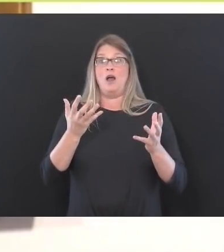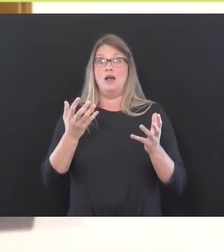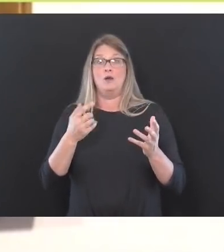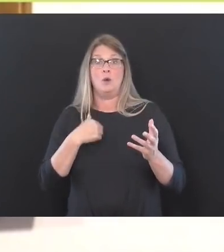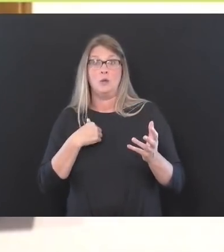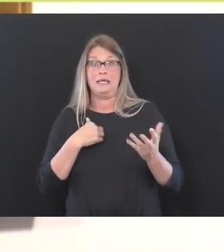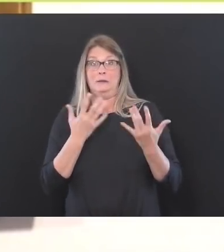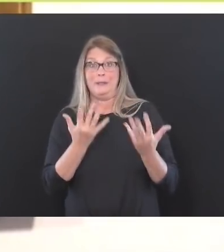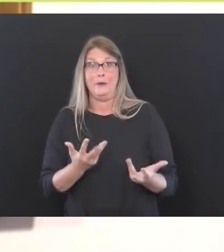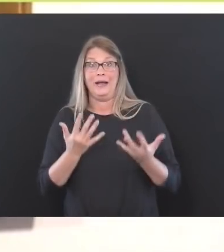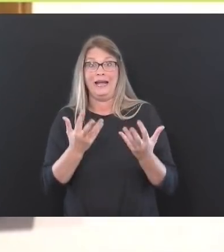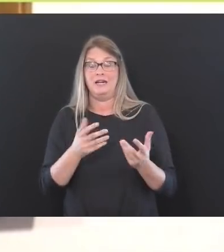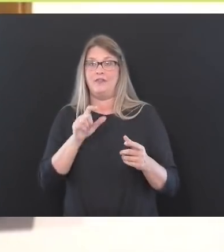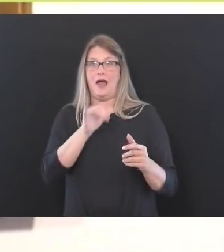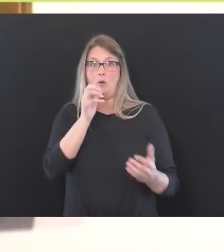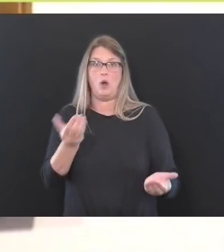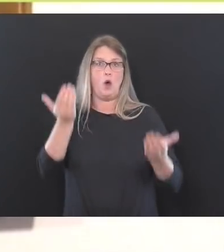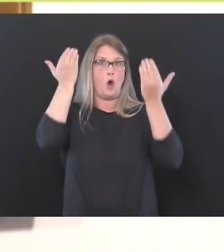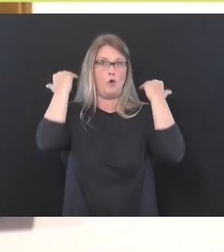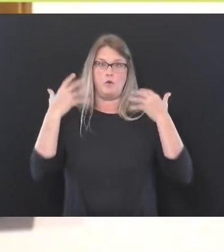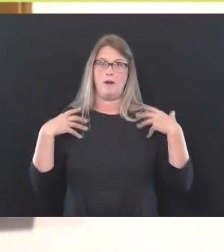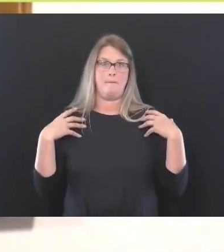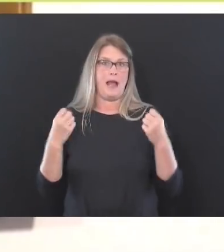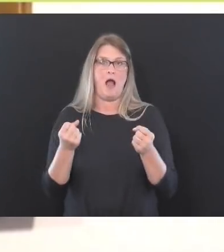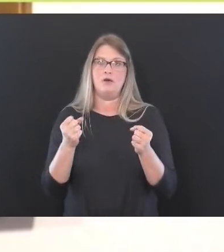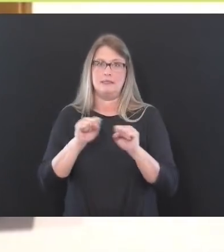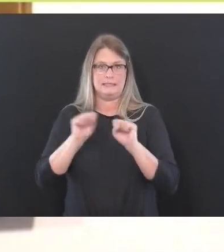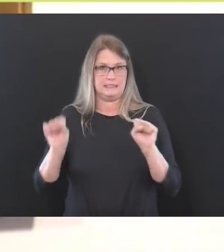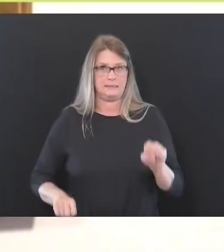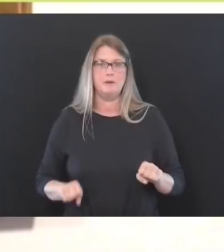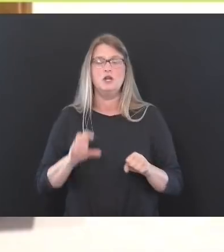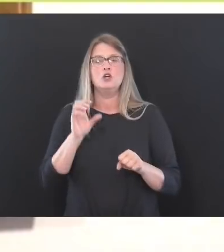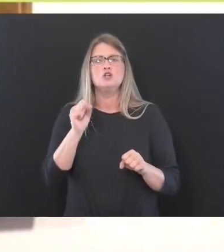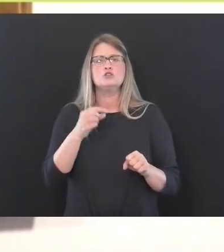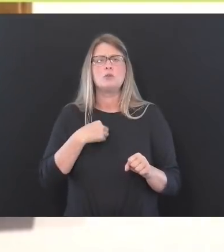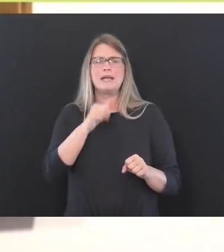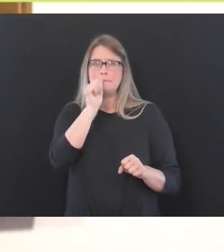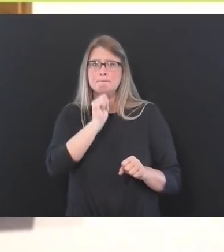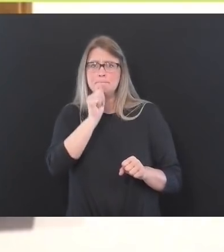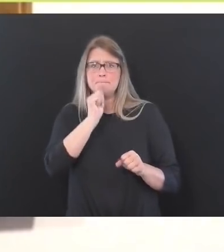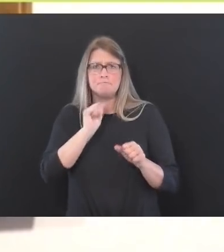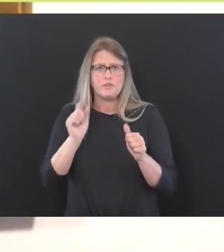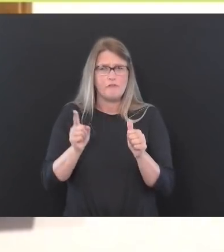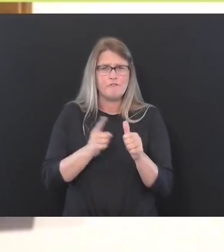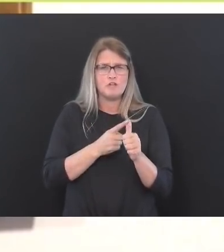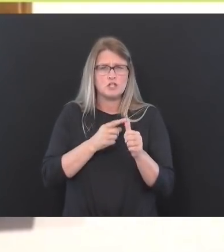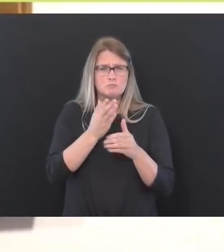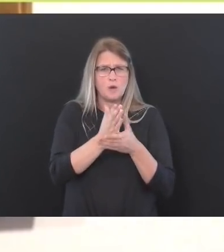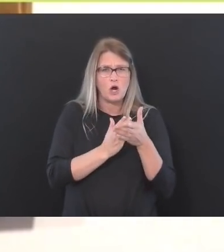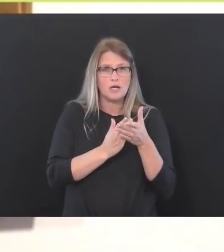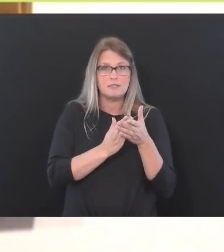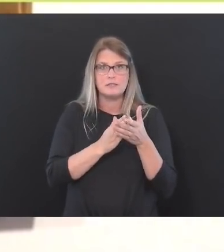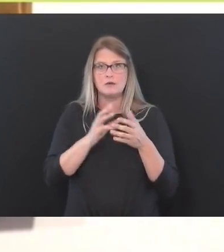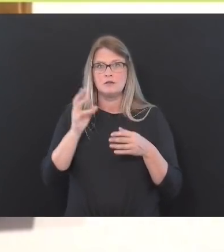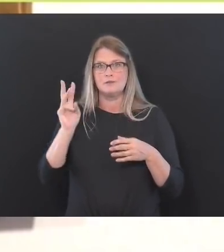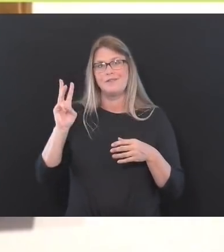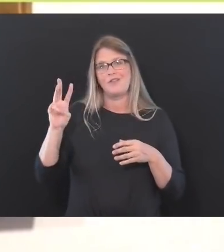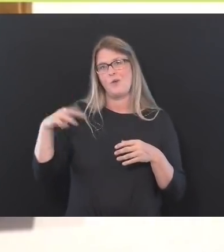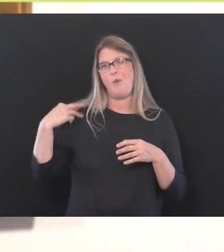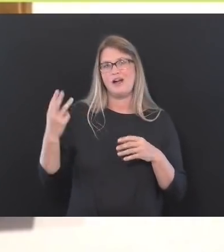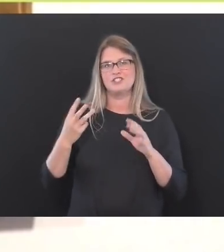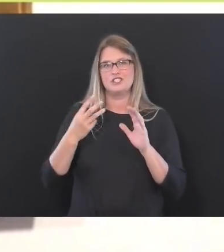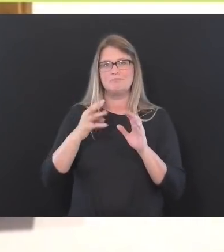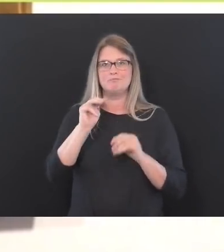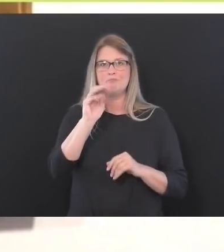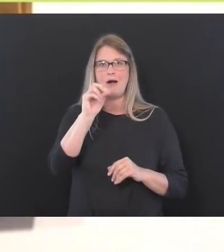health system. And we believe then that if we can get through this first part, which the Washington model predicts